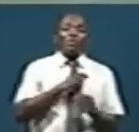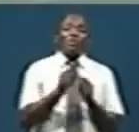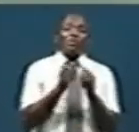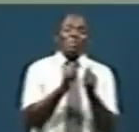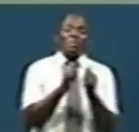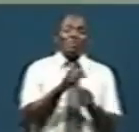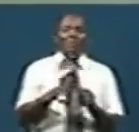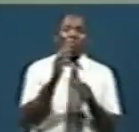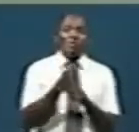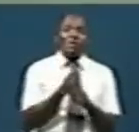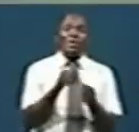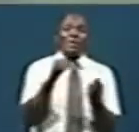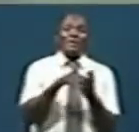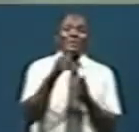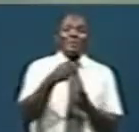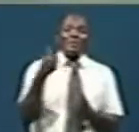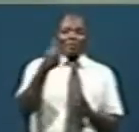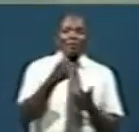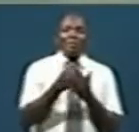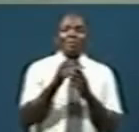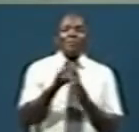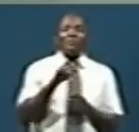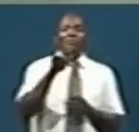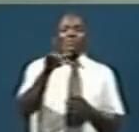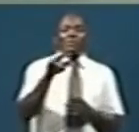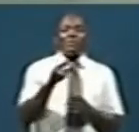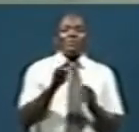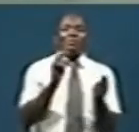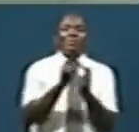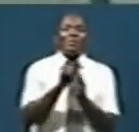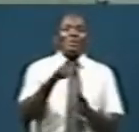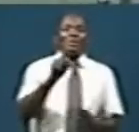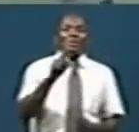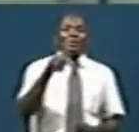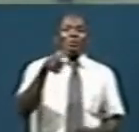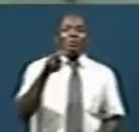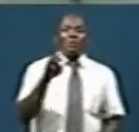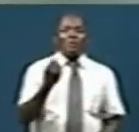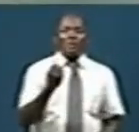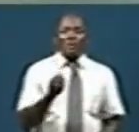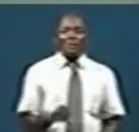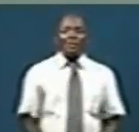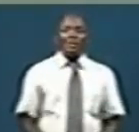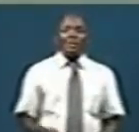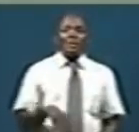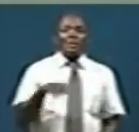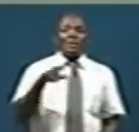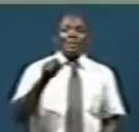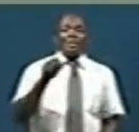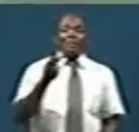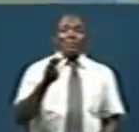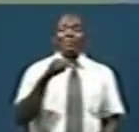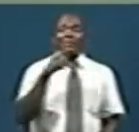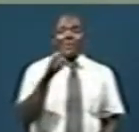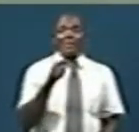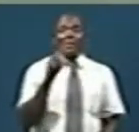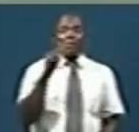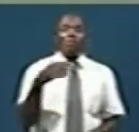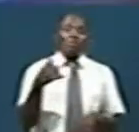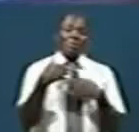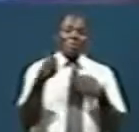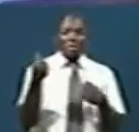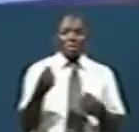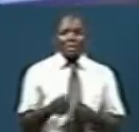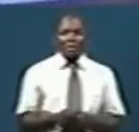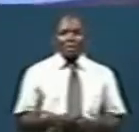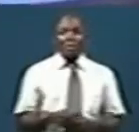win against South Africa before travelling to face Sao Tome and Principe. Skipper Andre Ayew says they will give off their best.